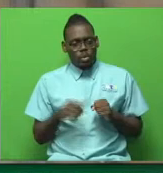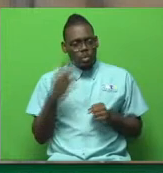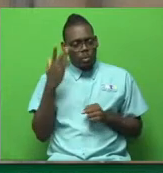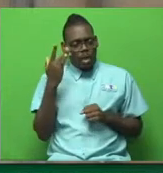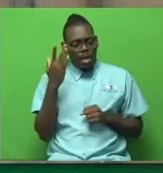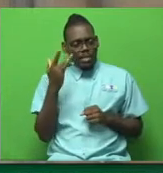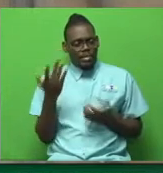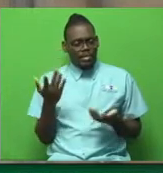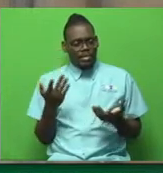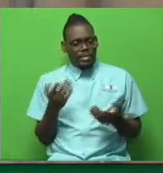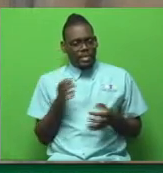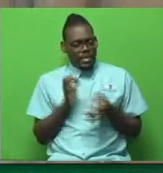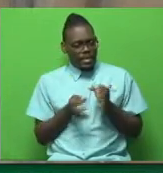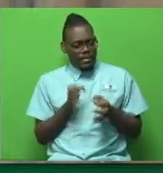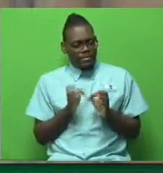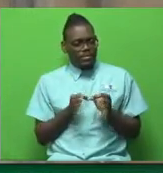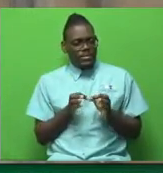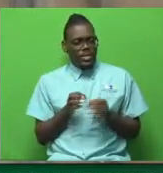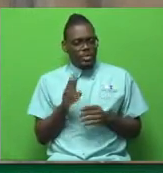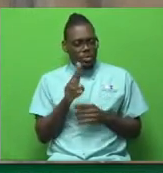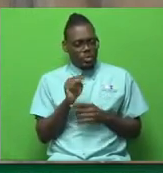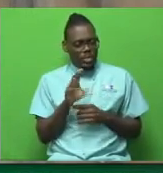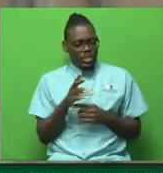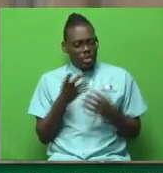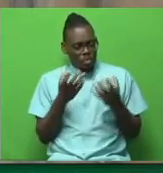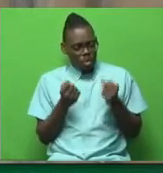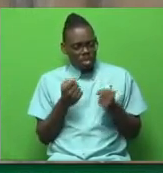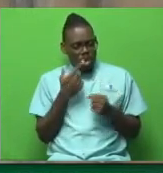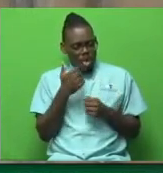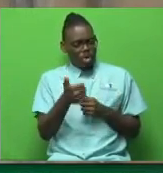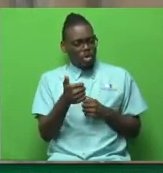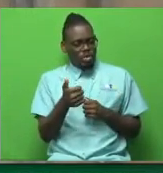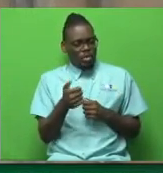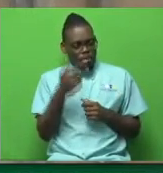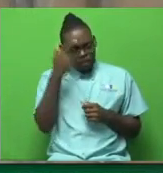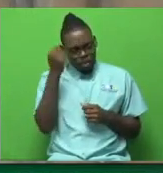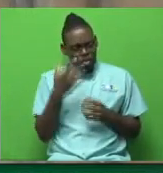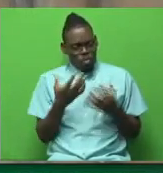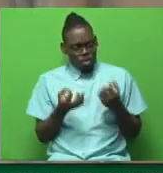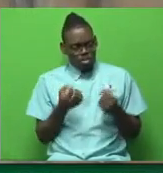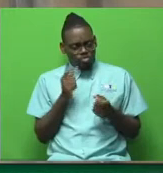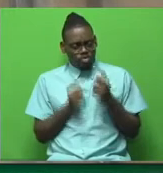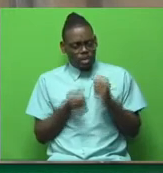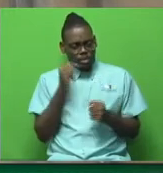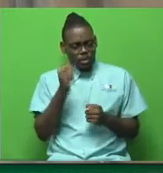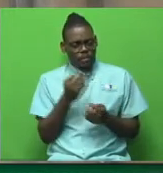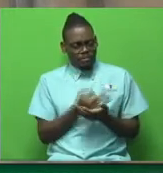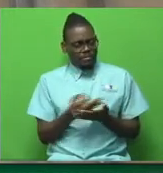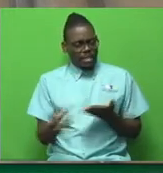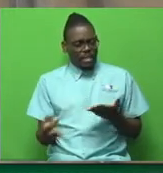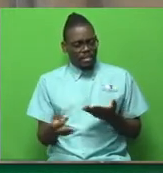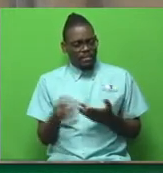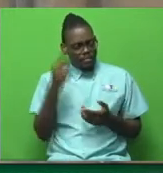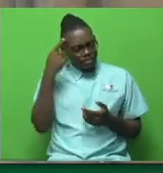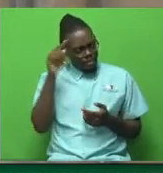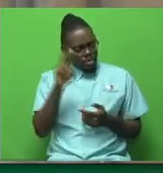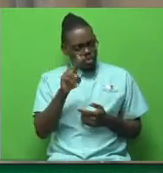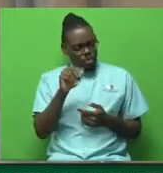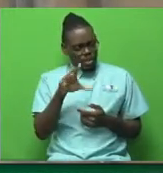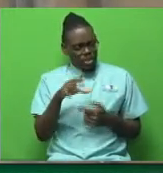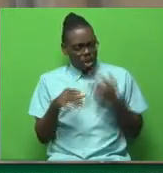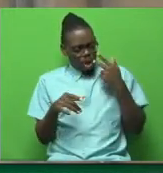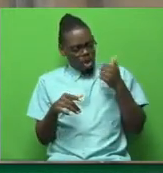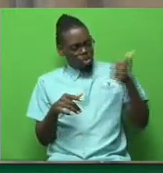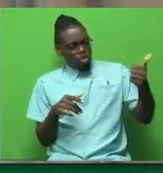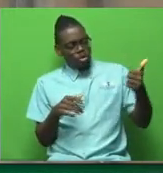feel they always put party before country we are nowhere near